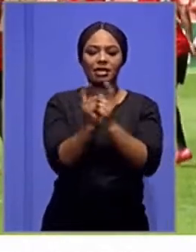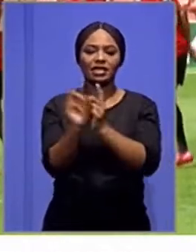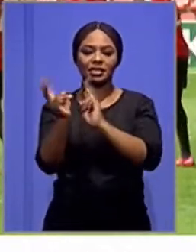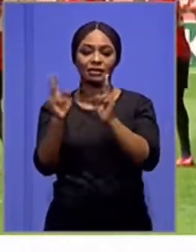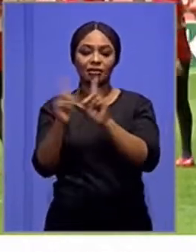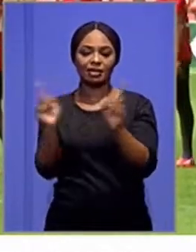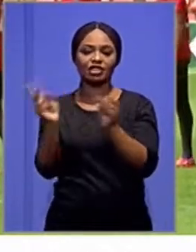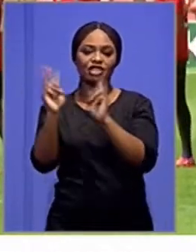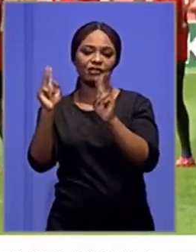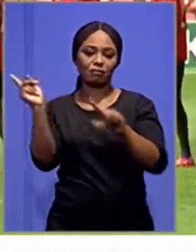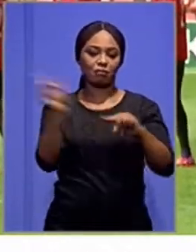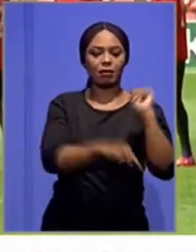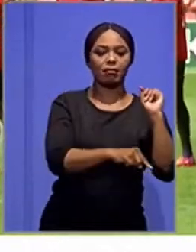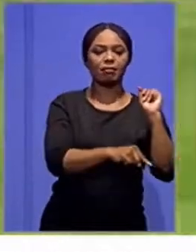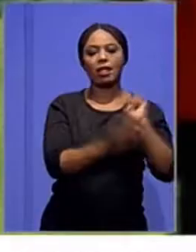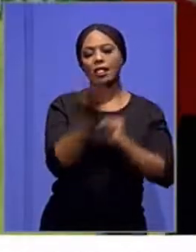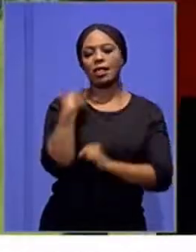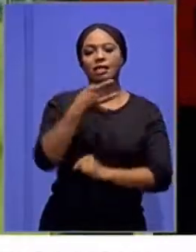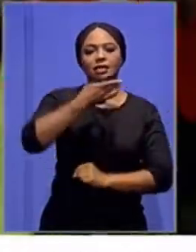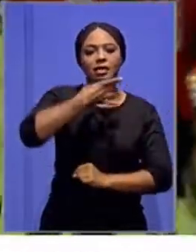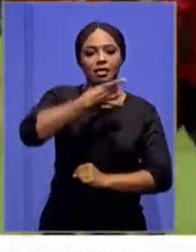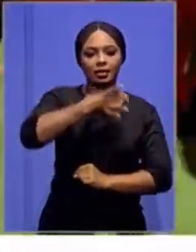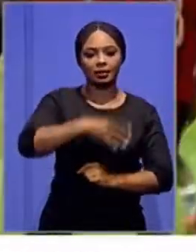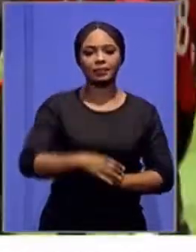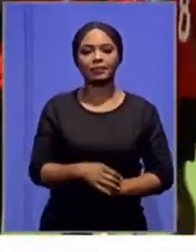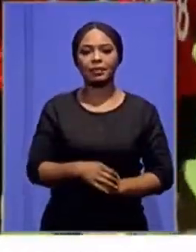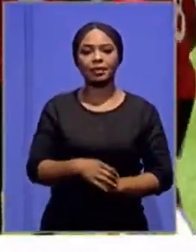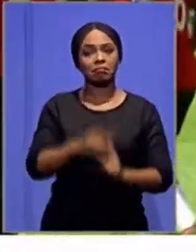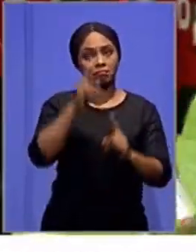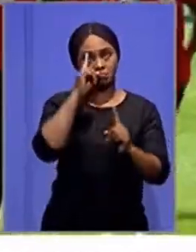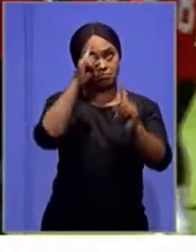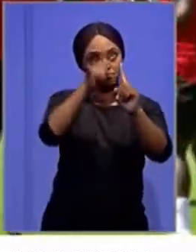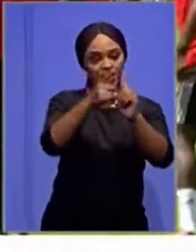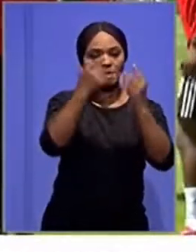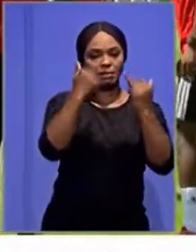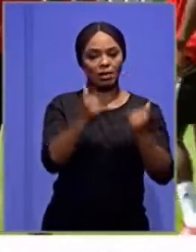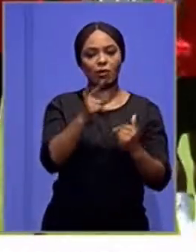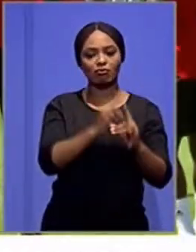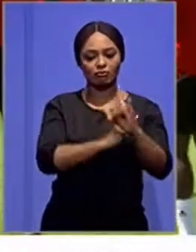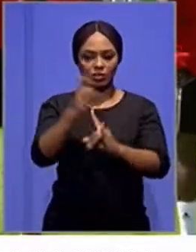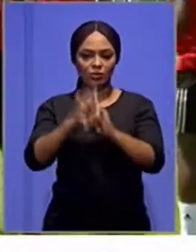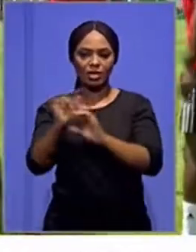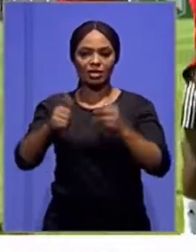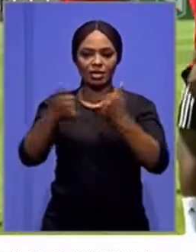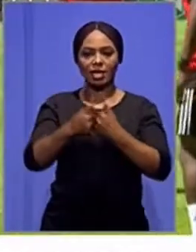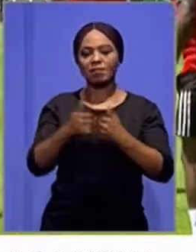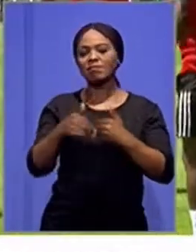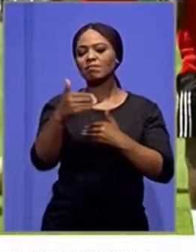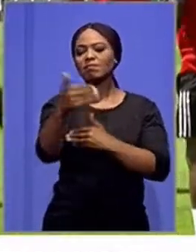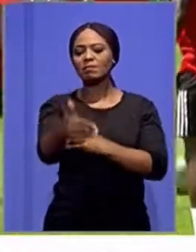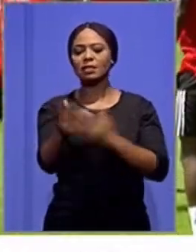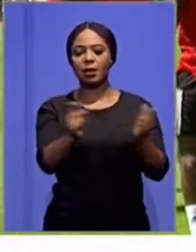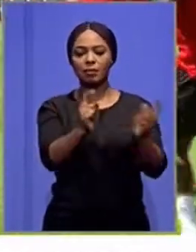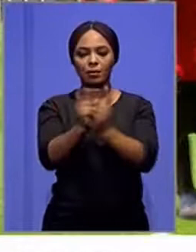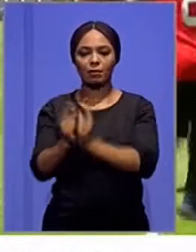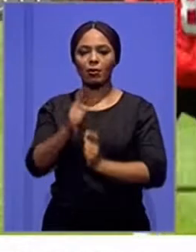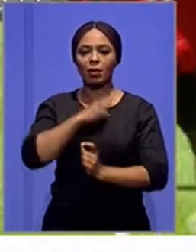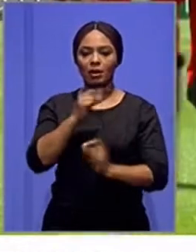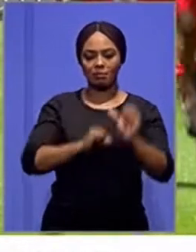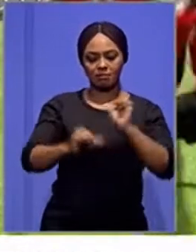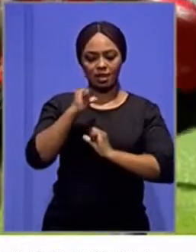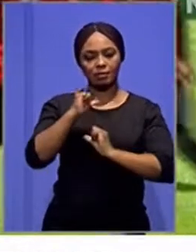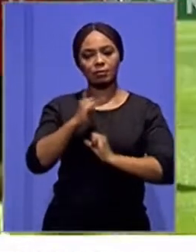Soweto derby ka mokibelo. Gomme maikemišetšo ke go fenya dipapadi ka moka tšeo di tlago go buša